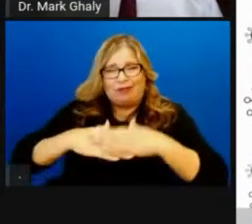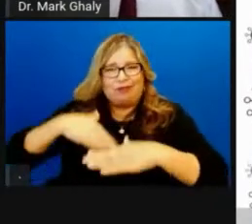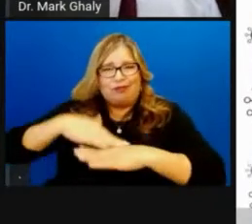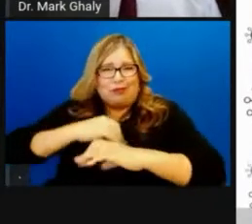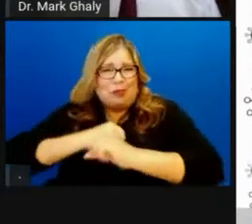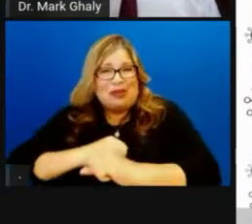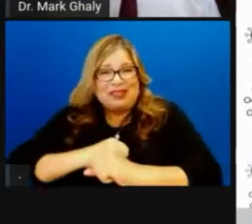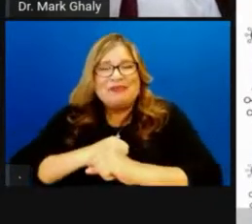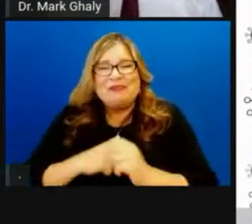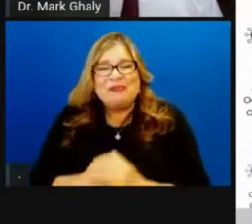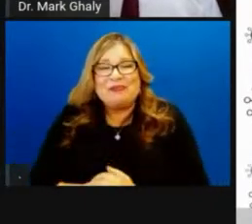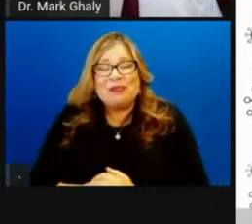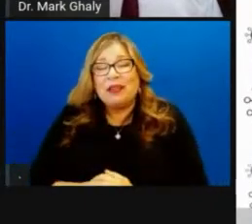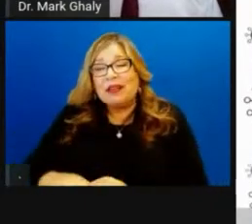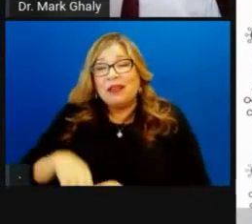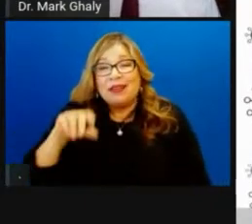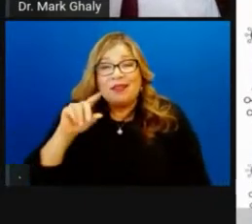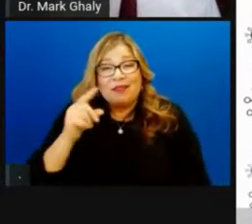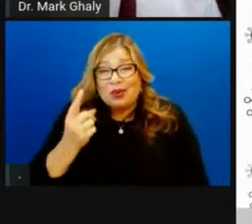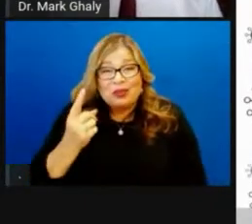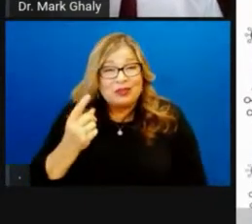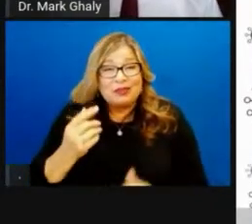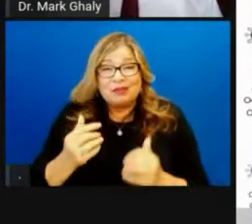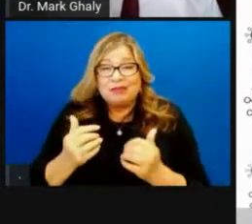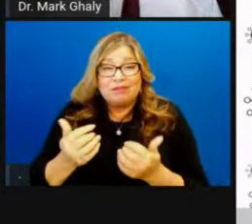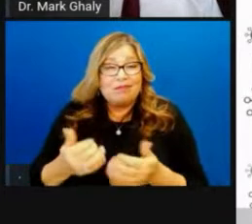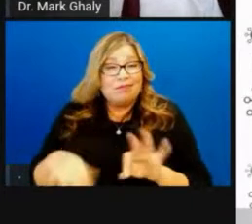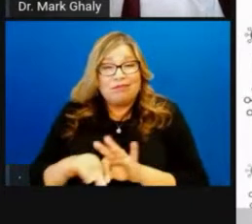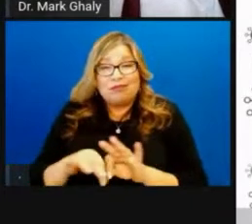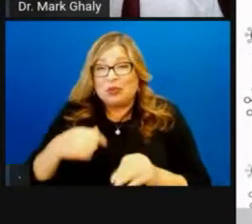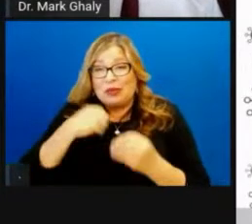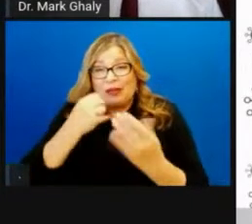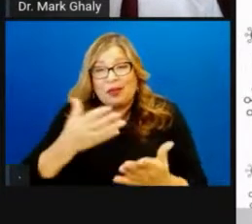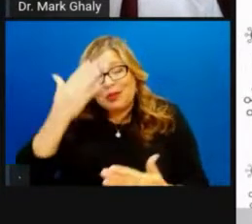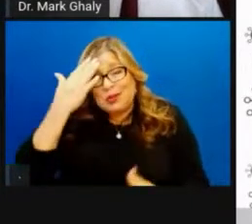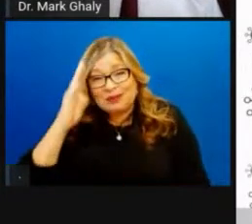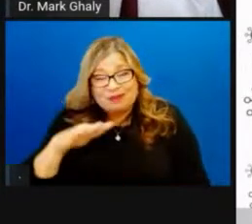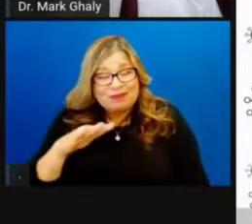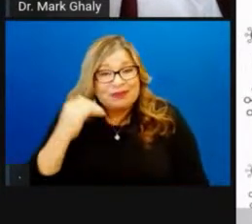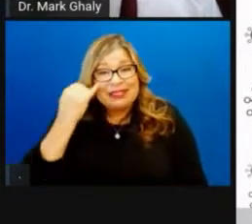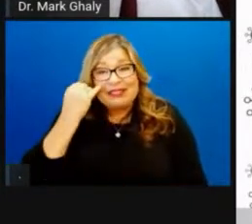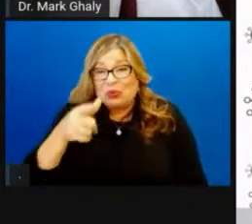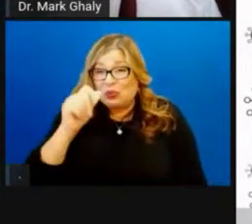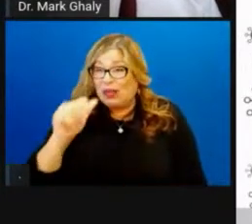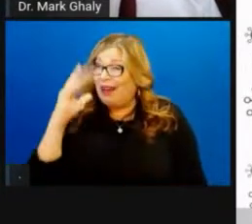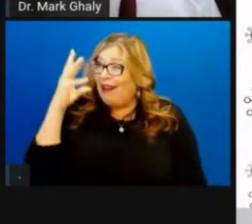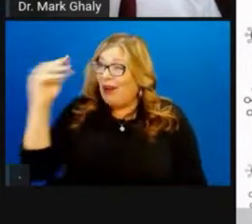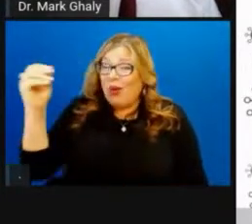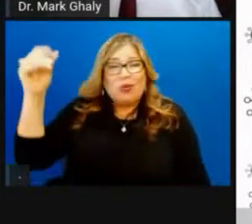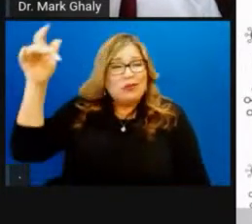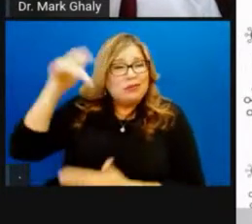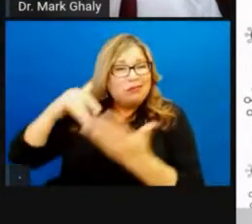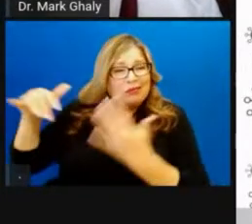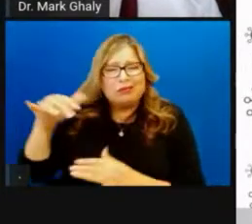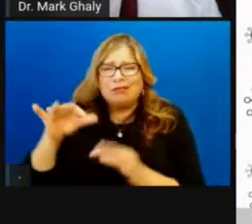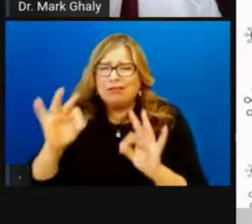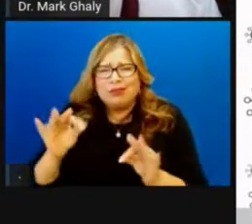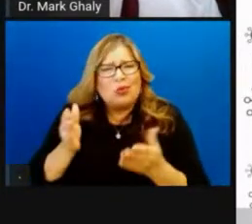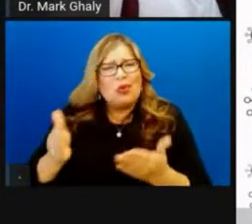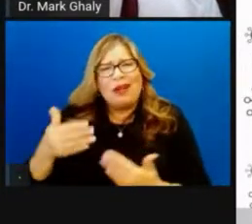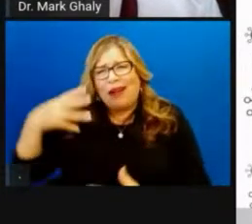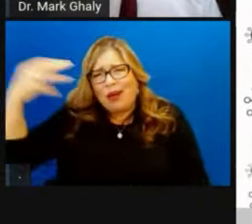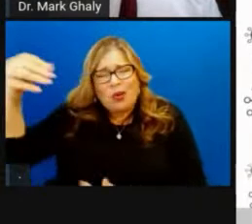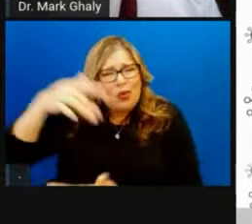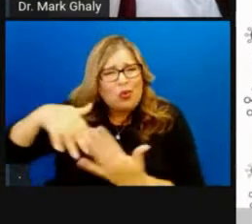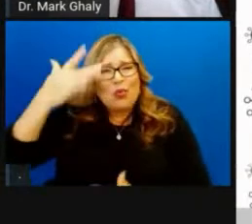as a real baseline foundation, we've told people if you can spend time outdoors, do it. We know the outdoor fresh circulating